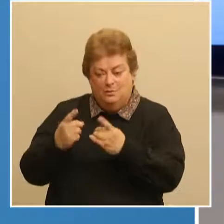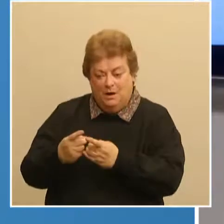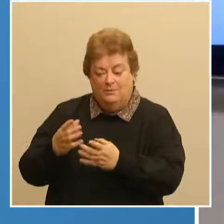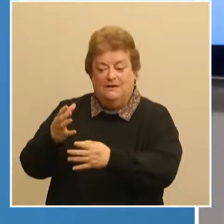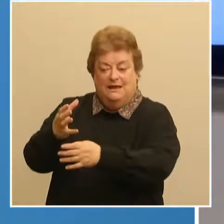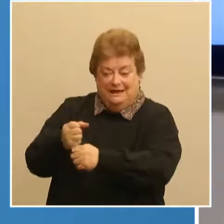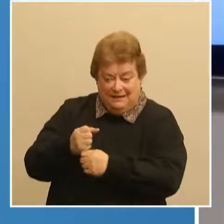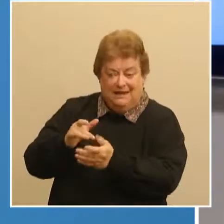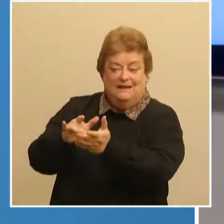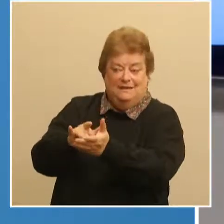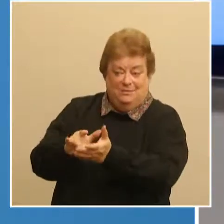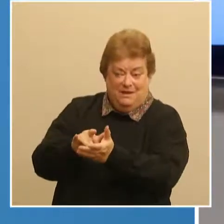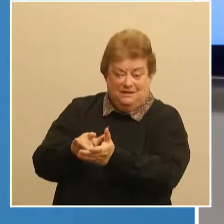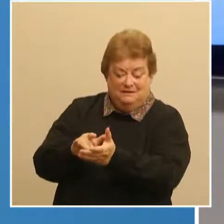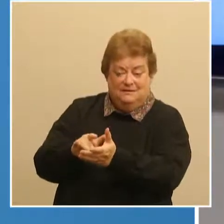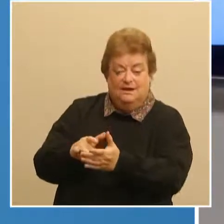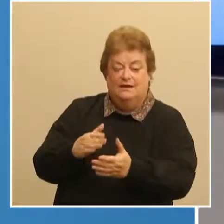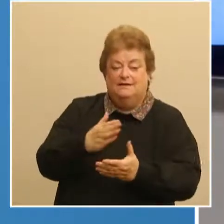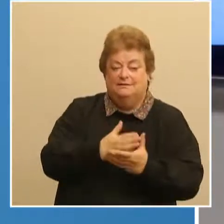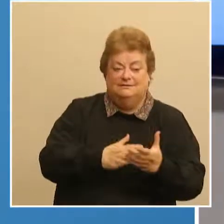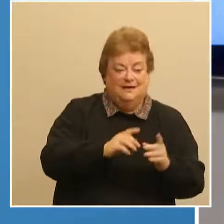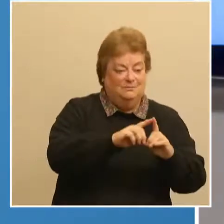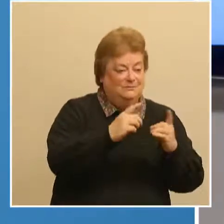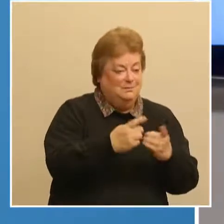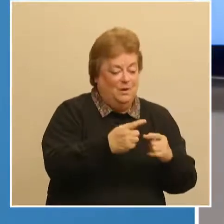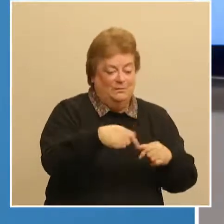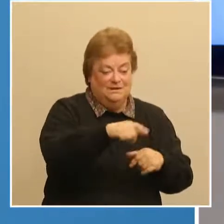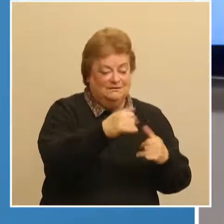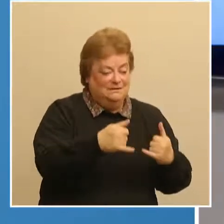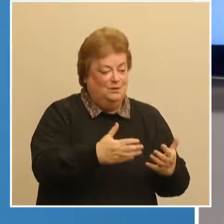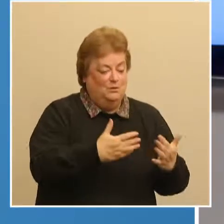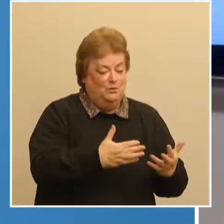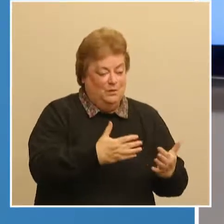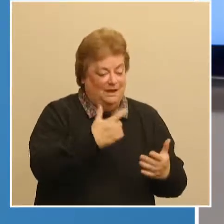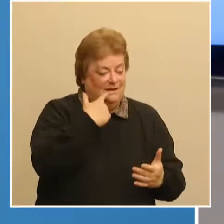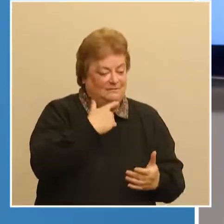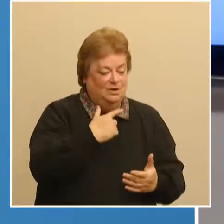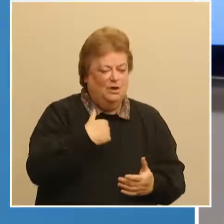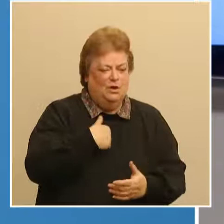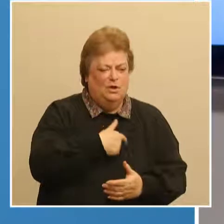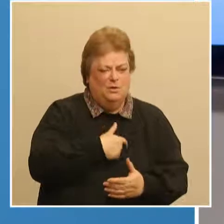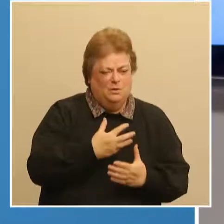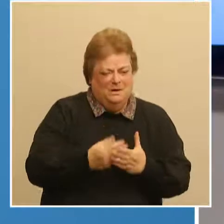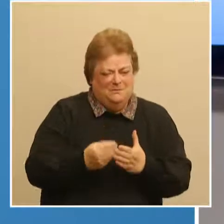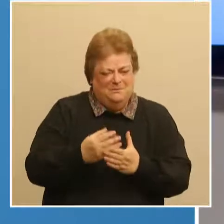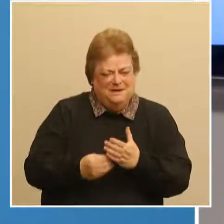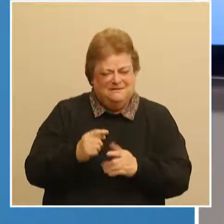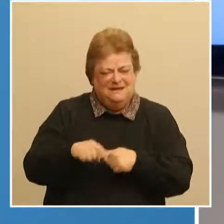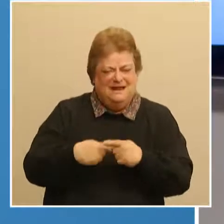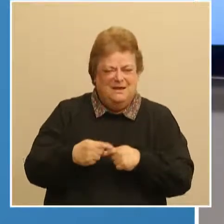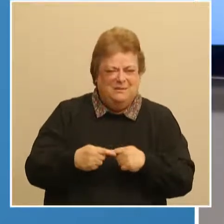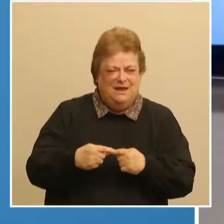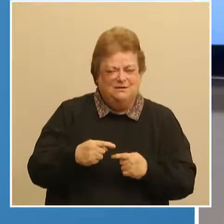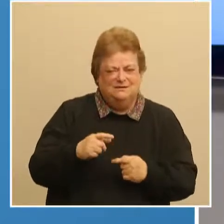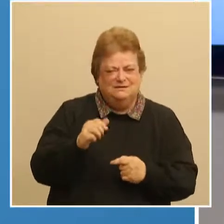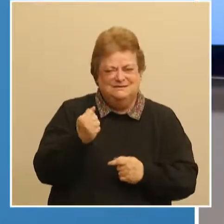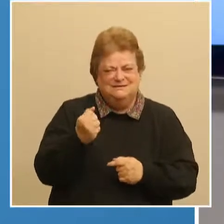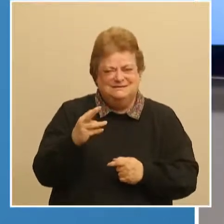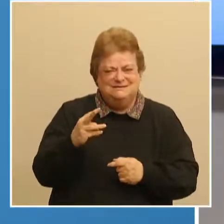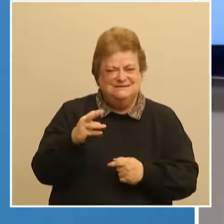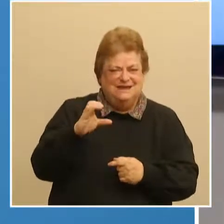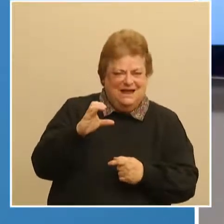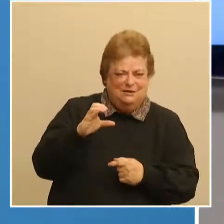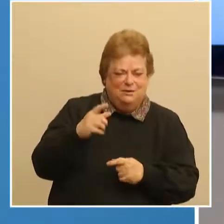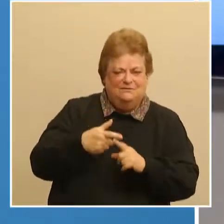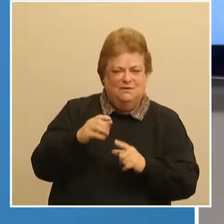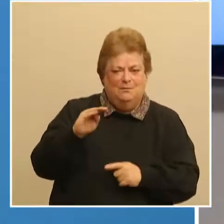in. Some are still waiting for more vaccine. We were missing about 600 doses of our Moderna vaccine, but